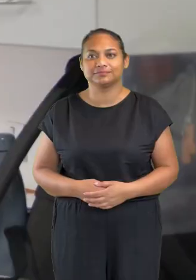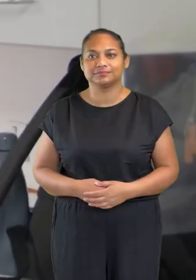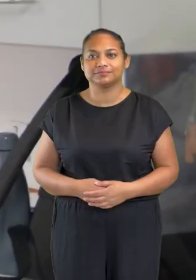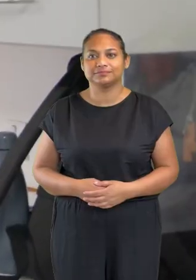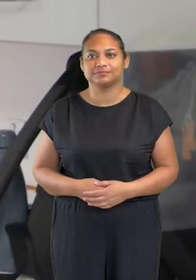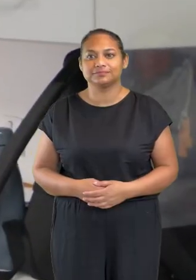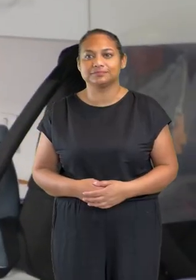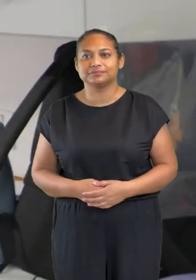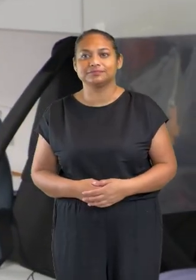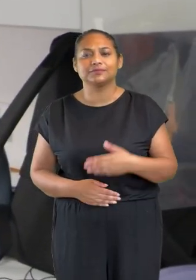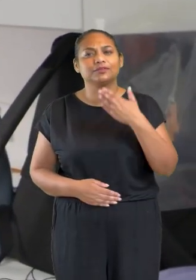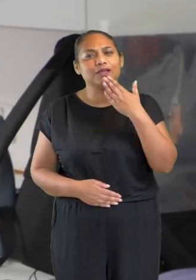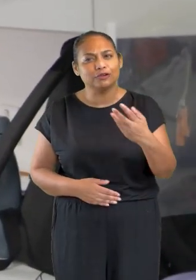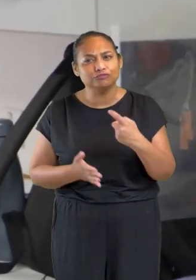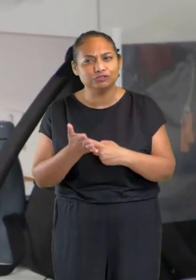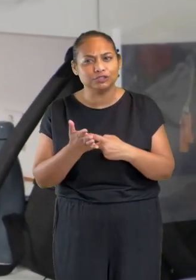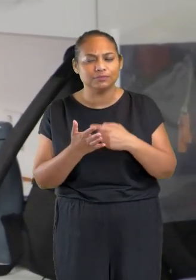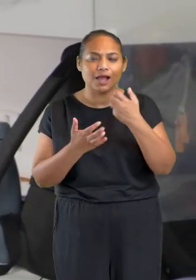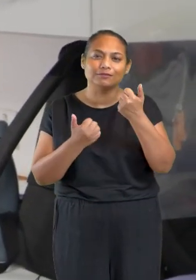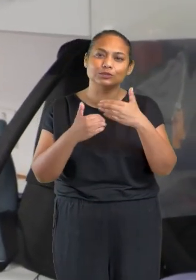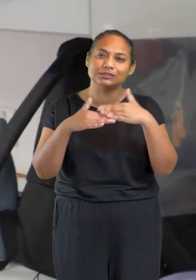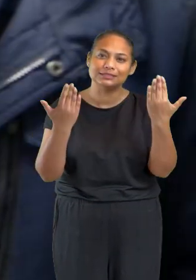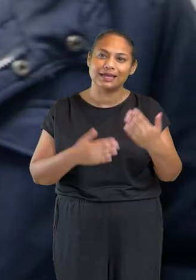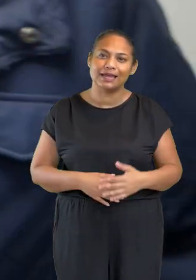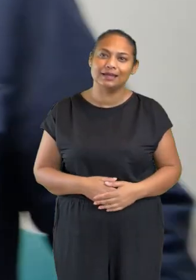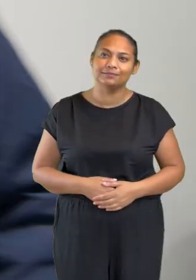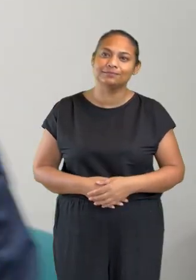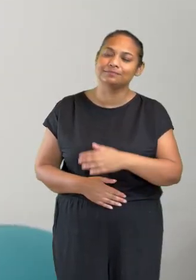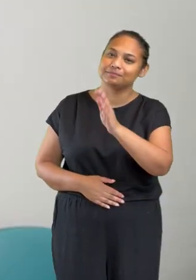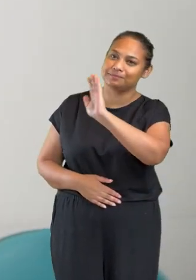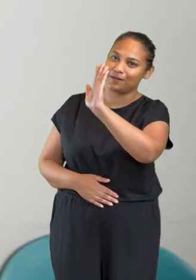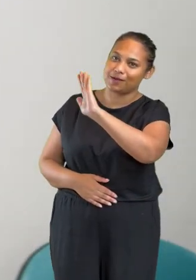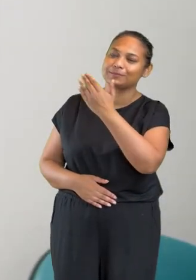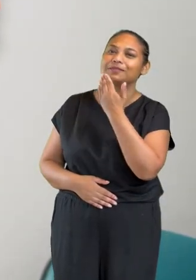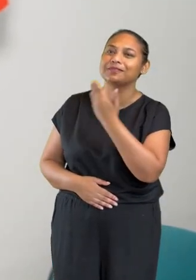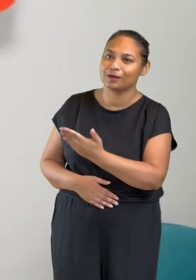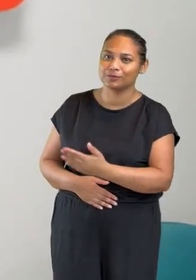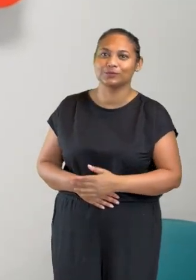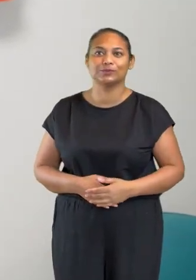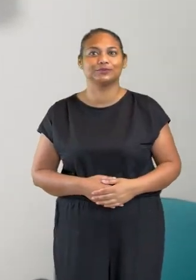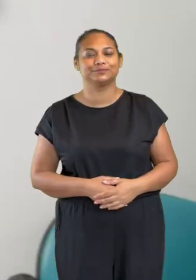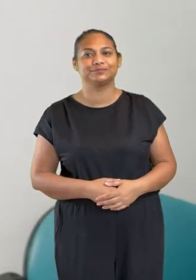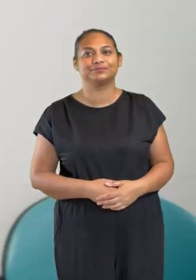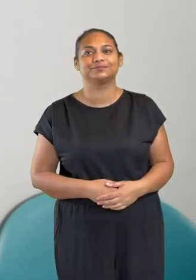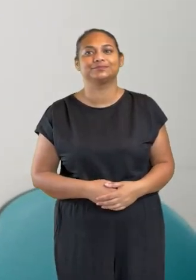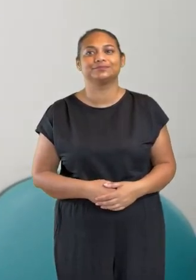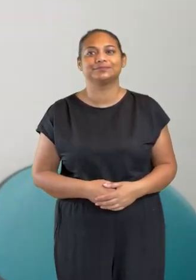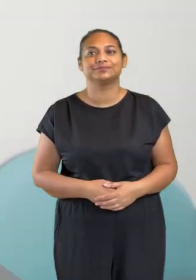Thank you very much, Richard, and have a nice rest of your day. Lovely. Thank you. Thank you. Bye-bye. Bye-bye.